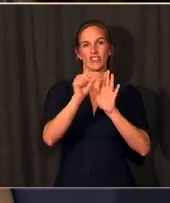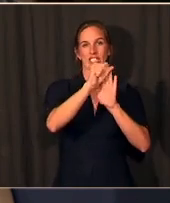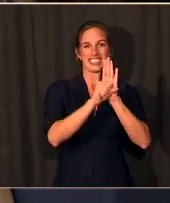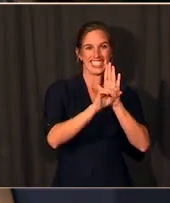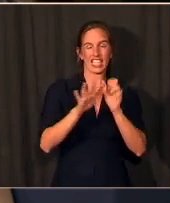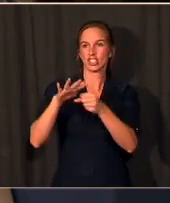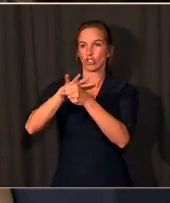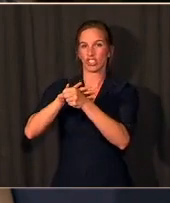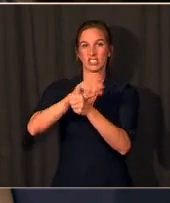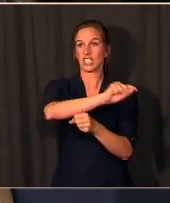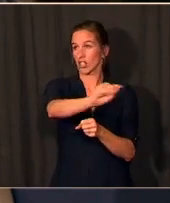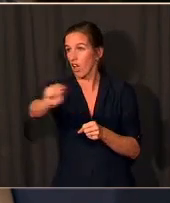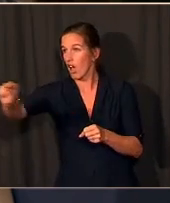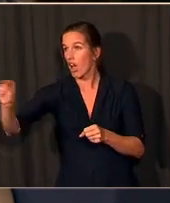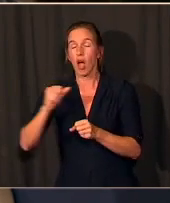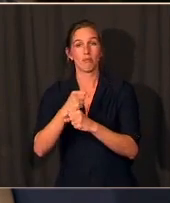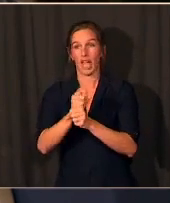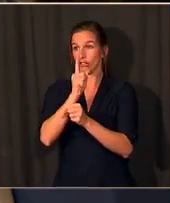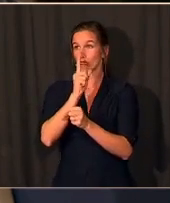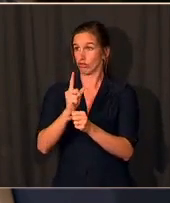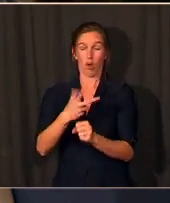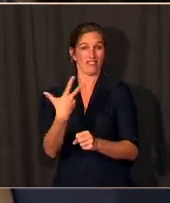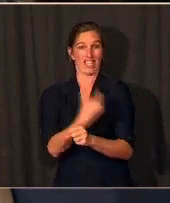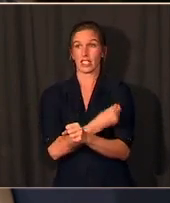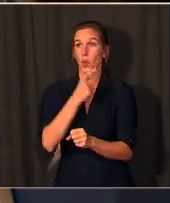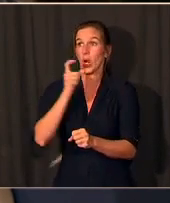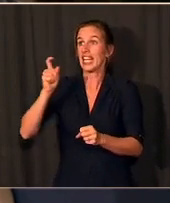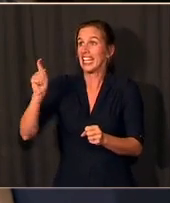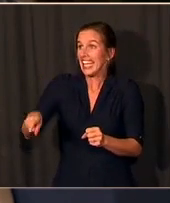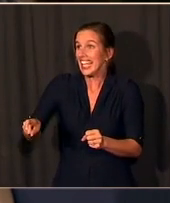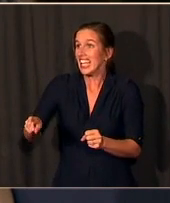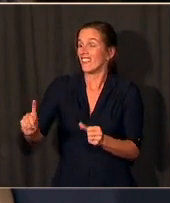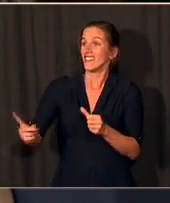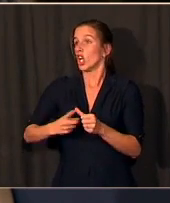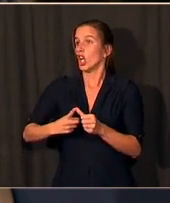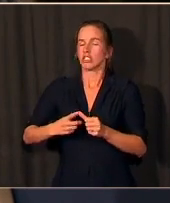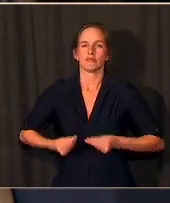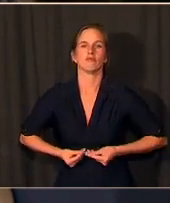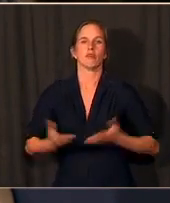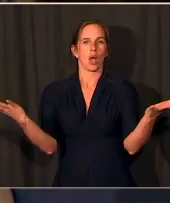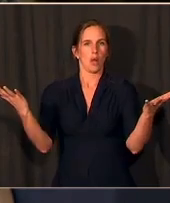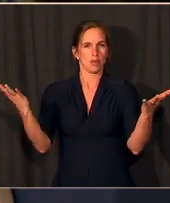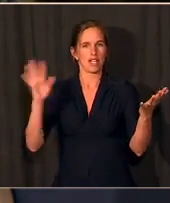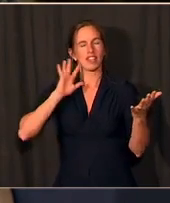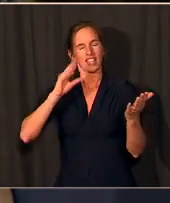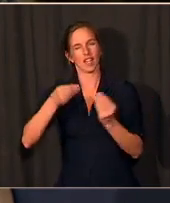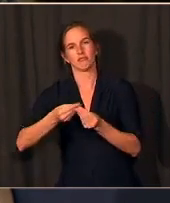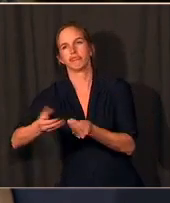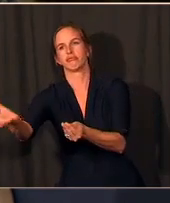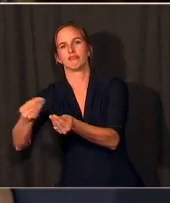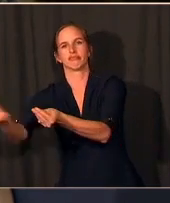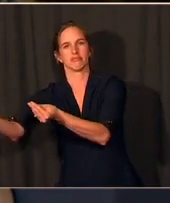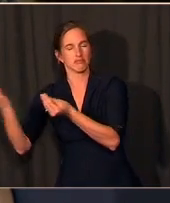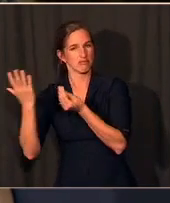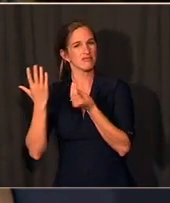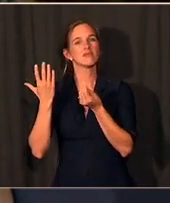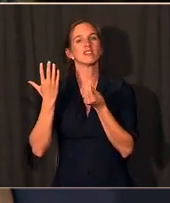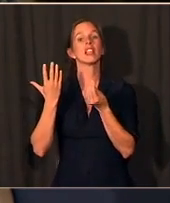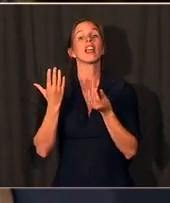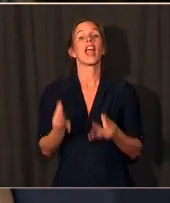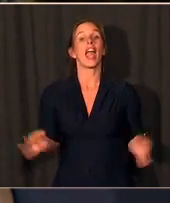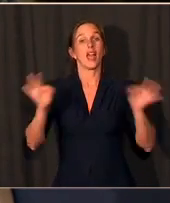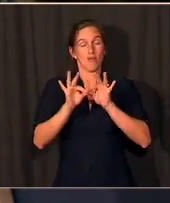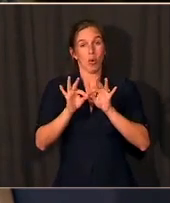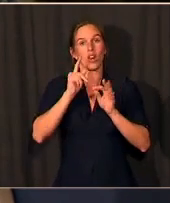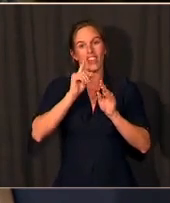quickly get to those who need it first. And then we have plans to ensure that it spreads exponentially across